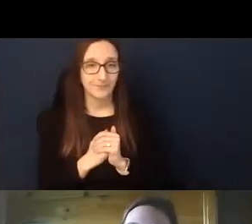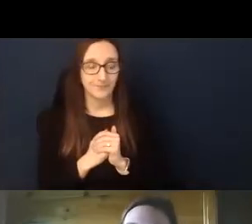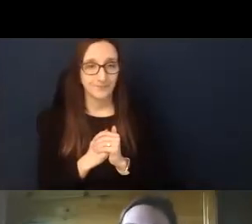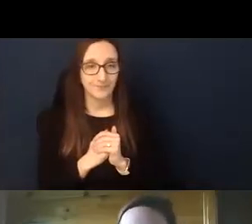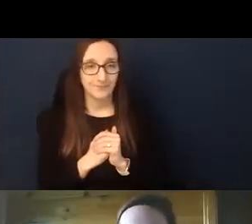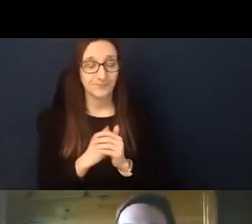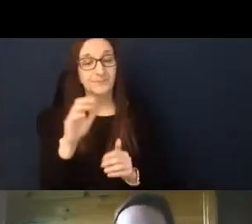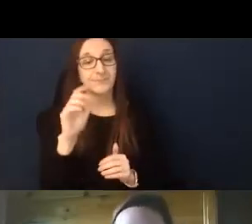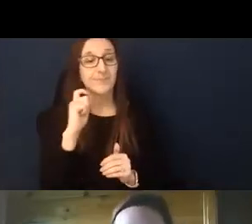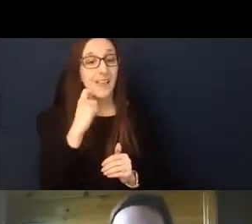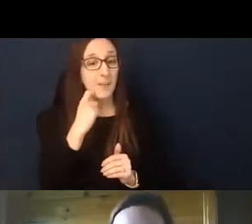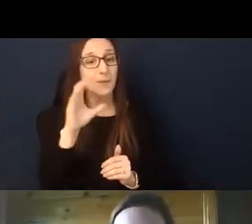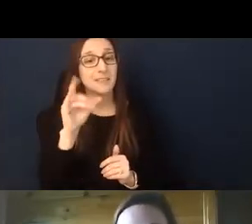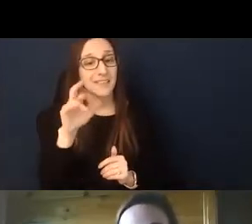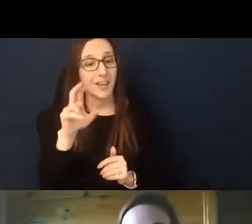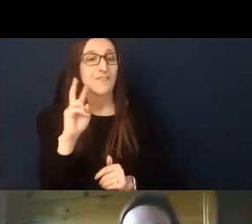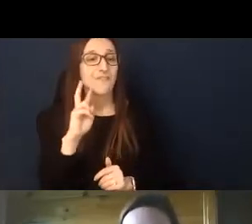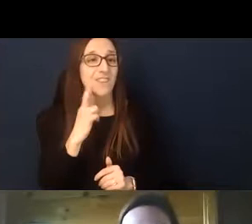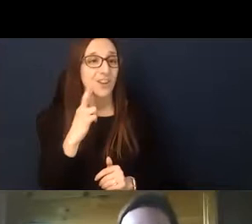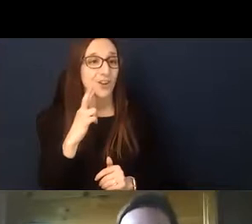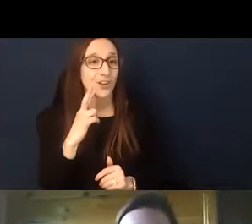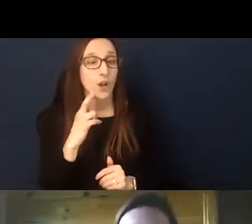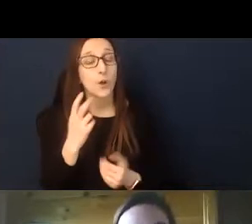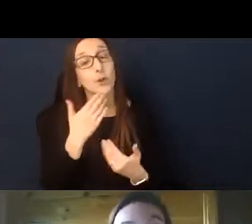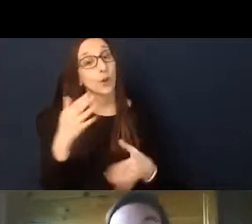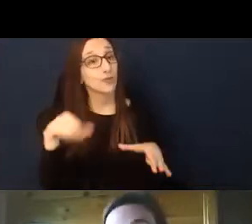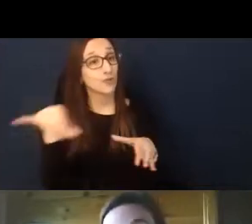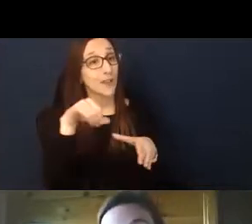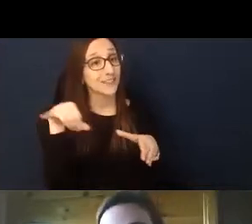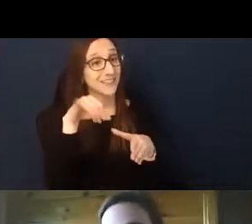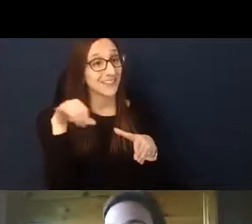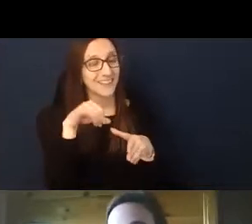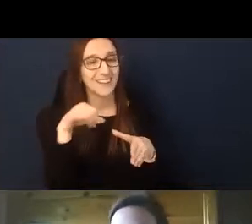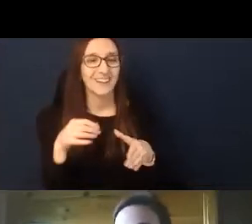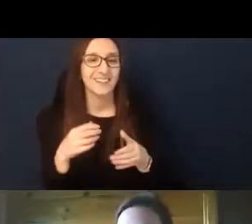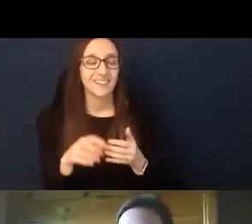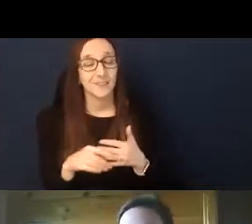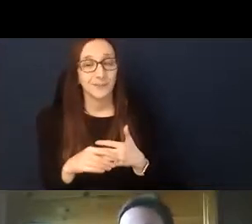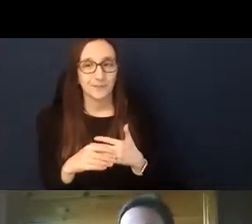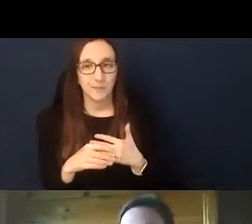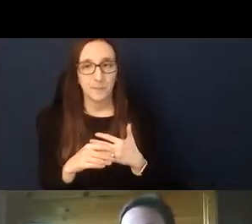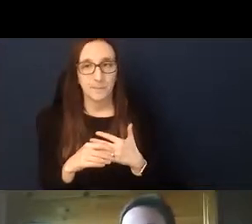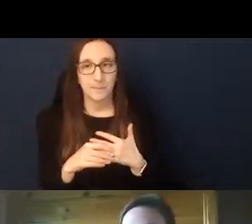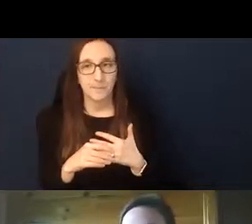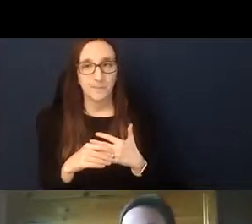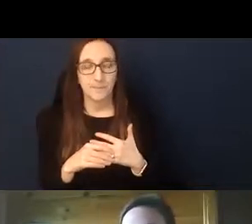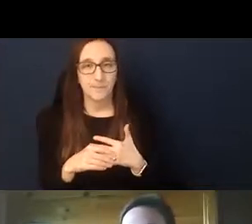Apple cider vinegar is a tough one. I mean, it makes great dressings and marinades for sure. Right. Yeah.